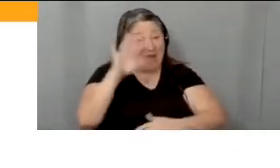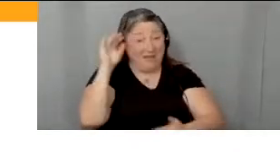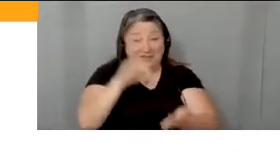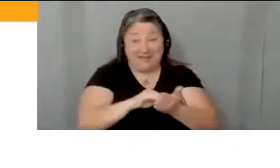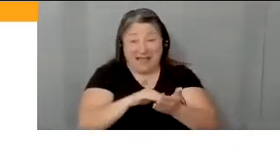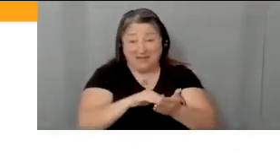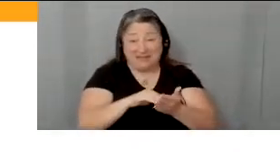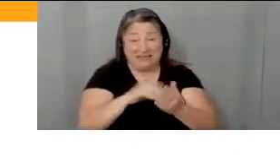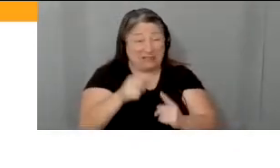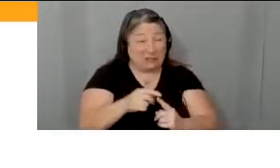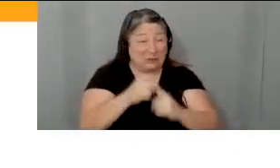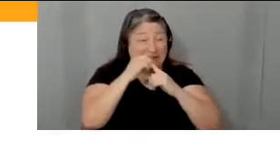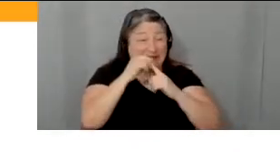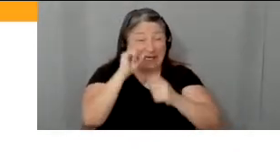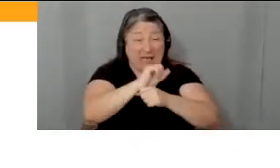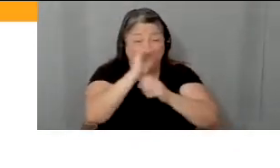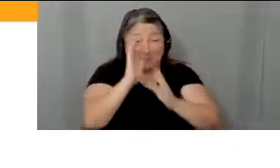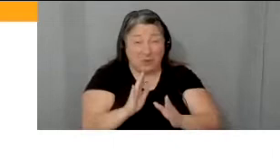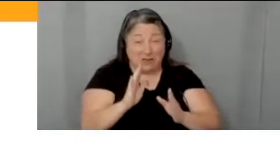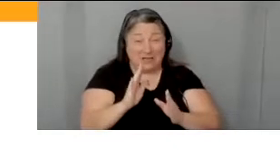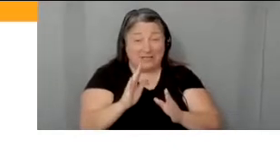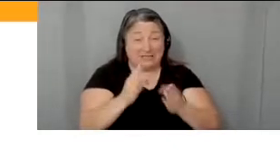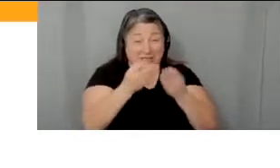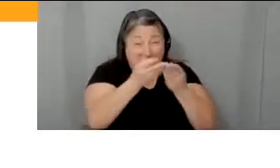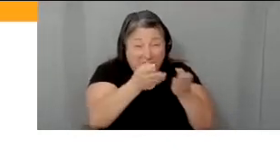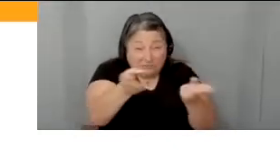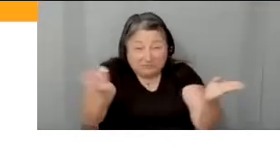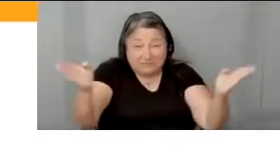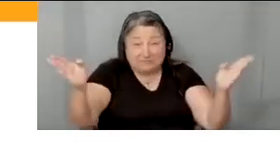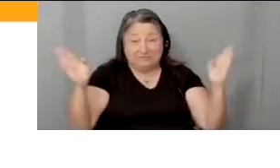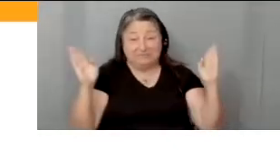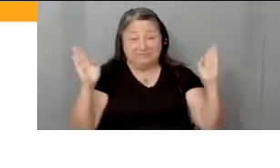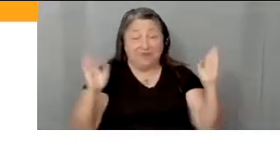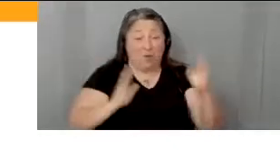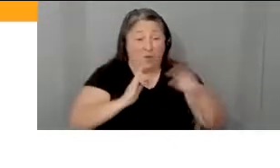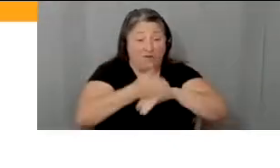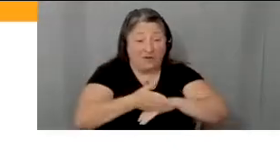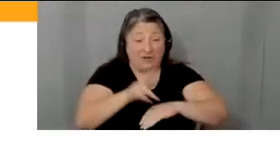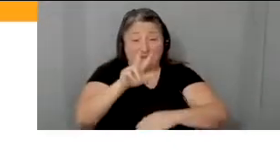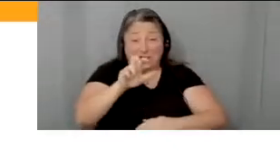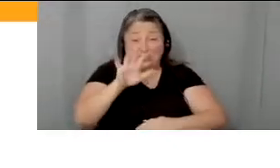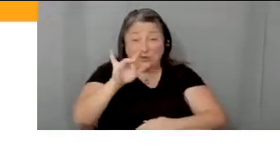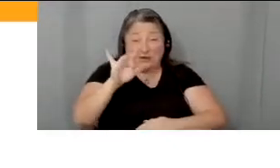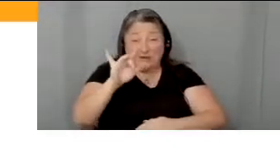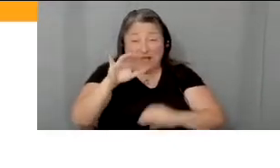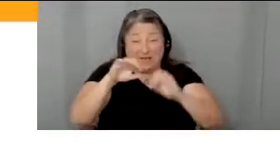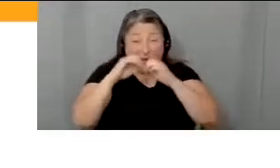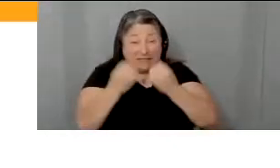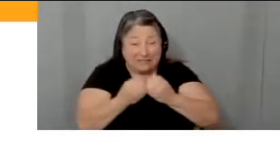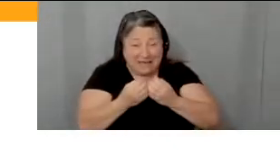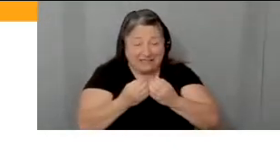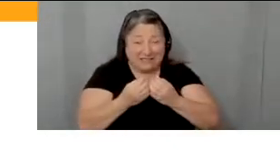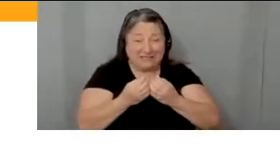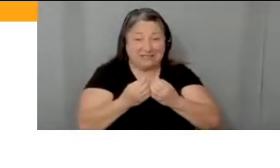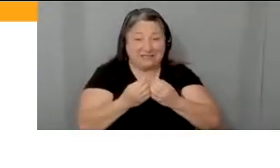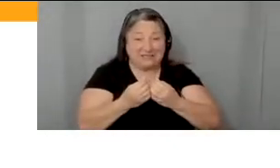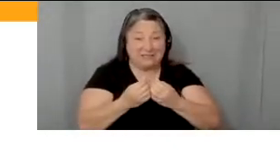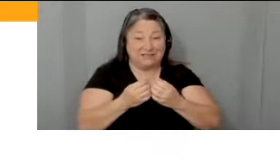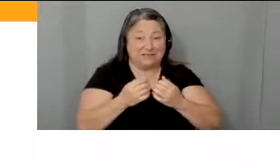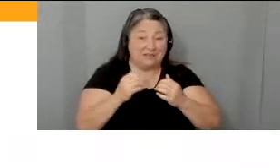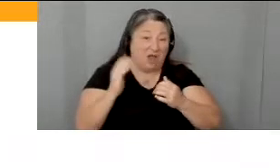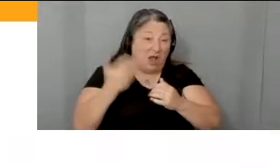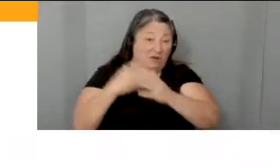unique employees across more than 325 organizations across our sector. So